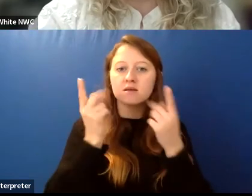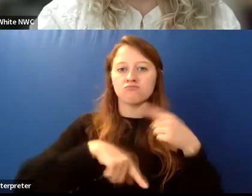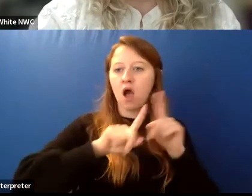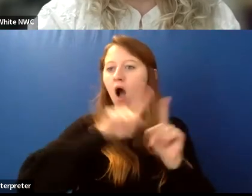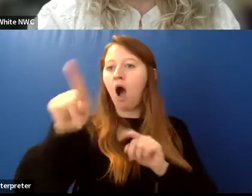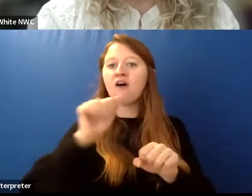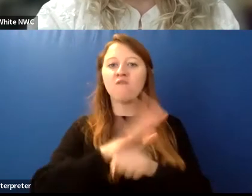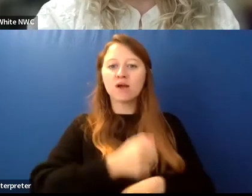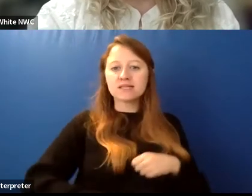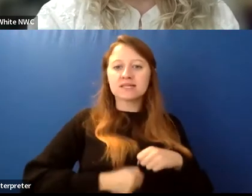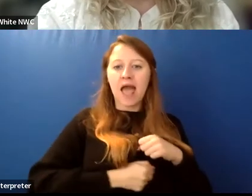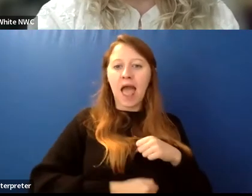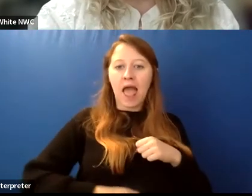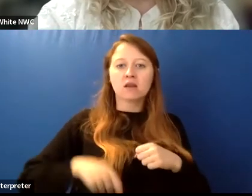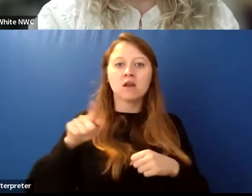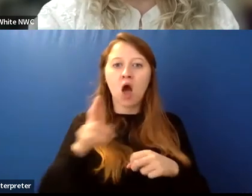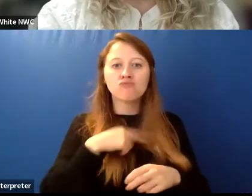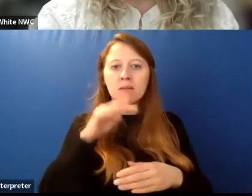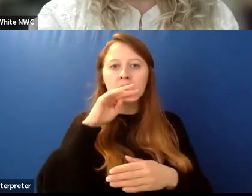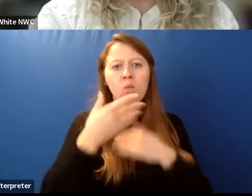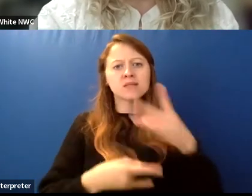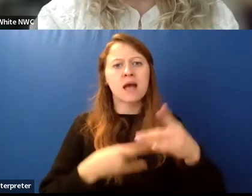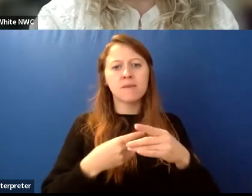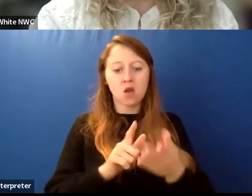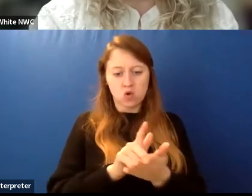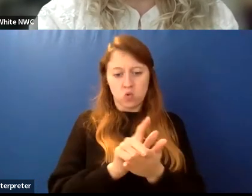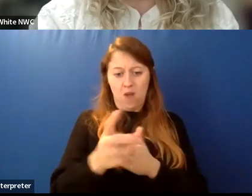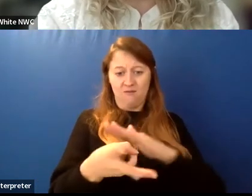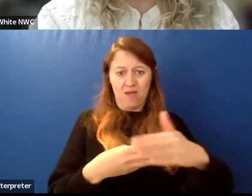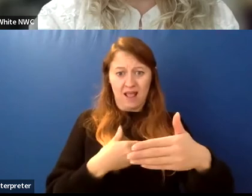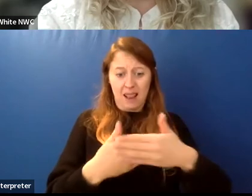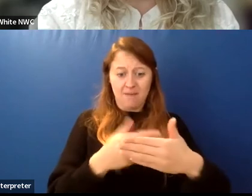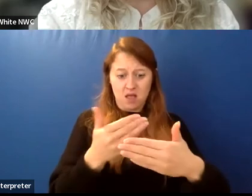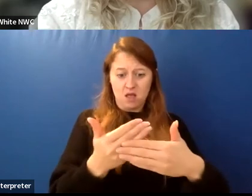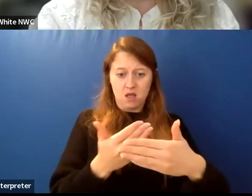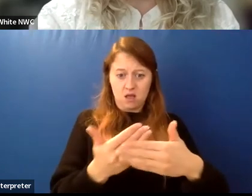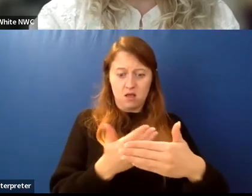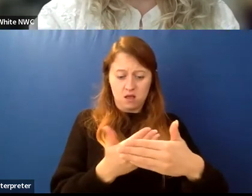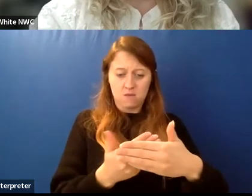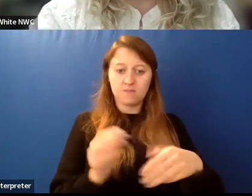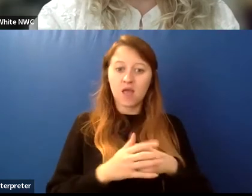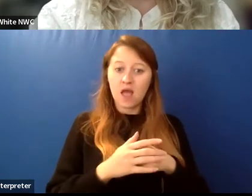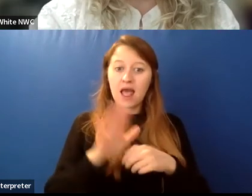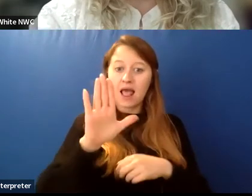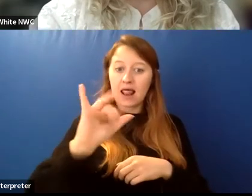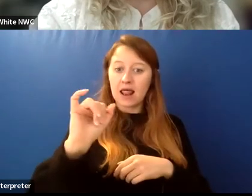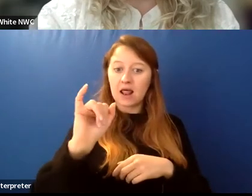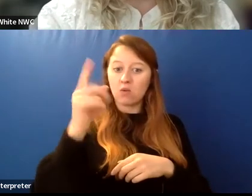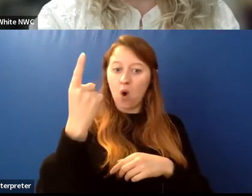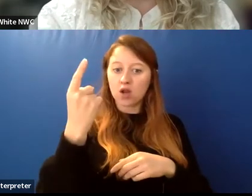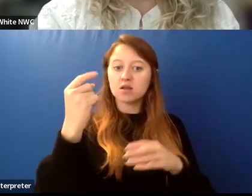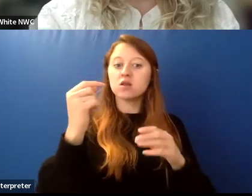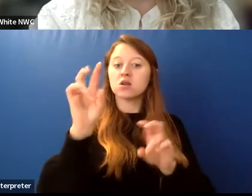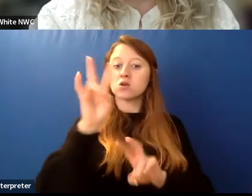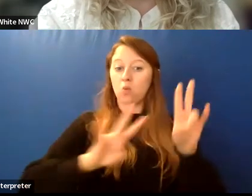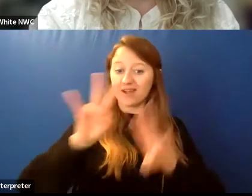scan pushes people over the limit. I see somebody's question in the chat, are Irish women still traveling to England for abortion?